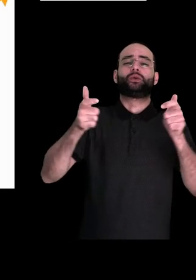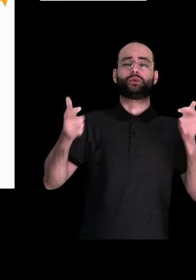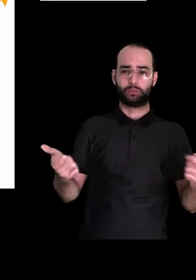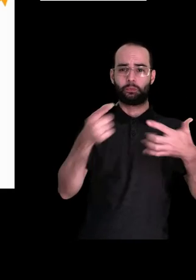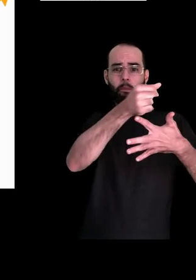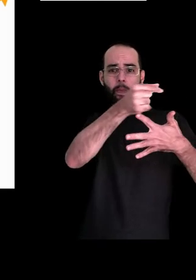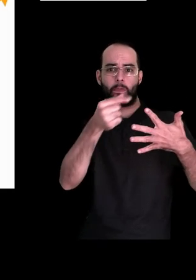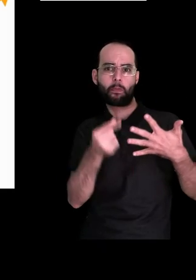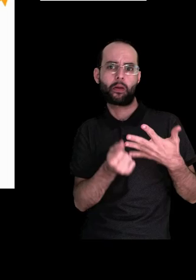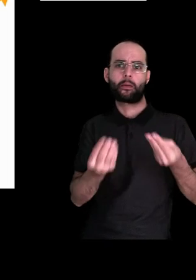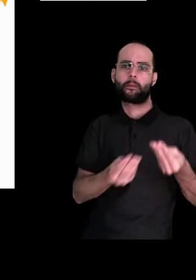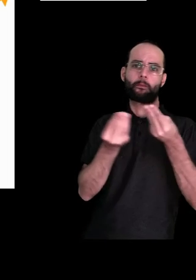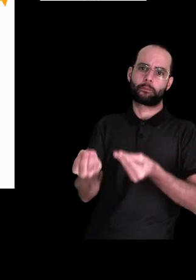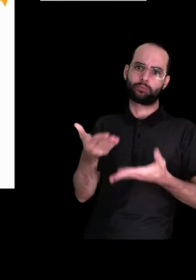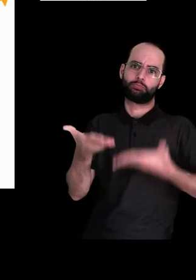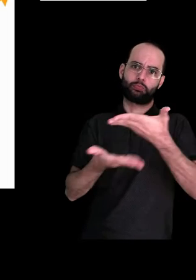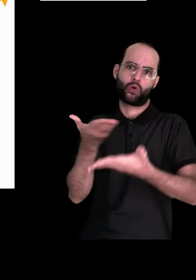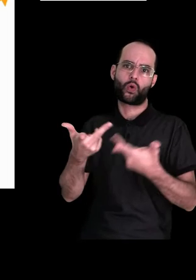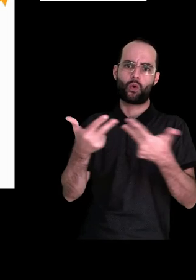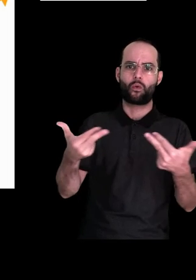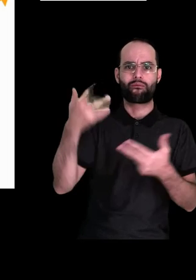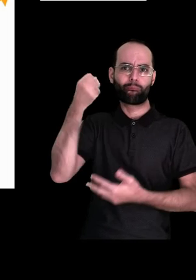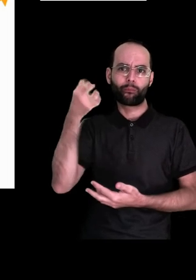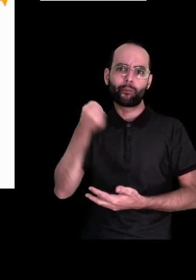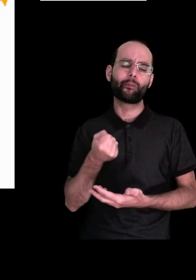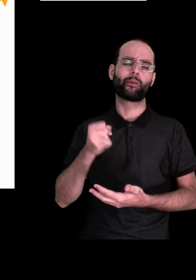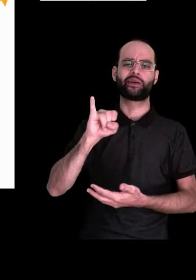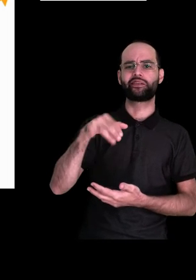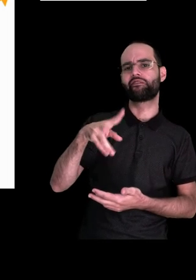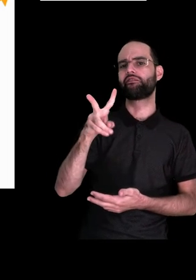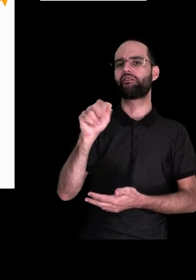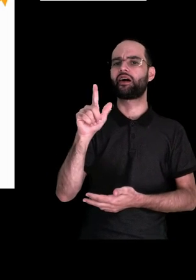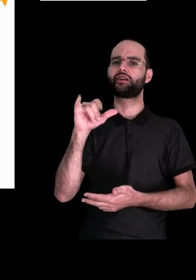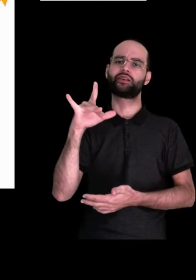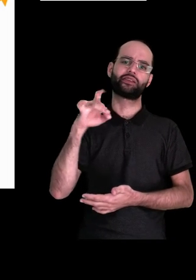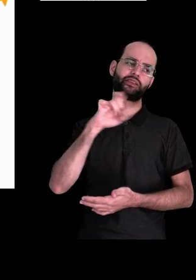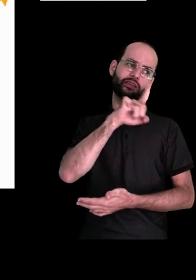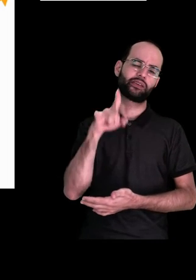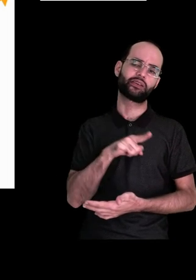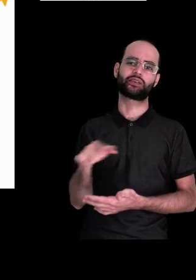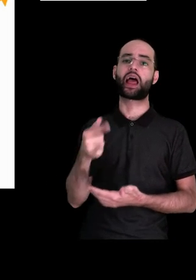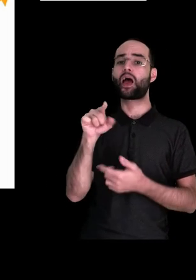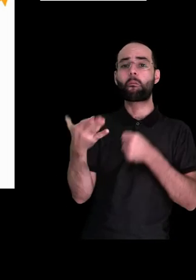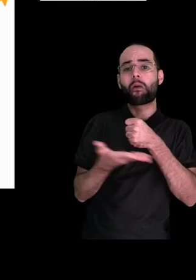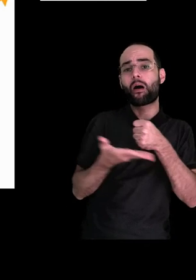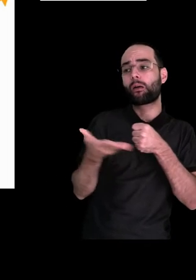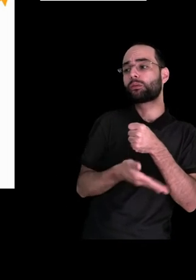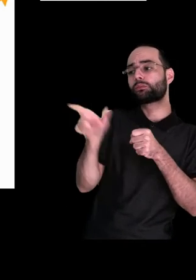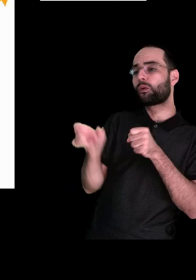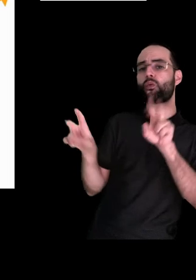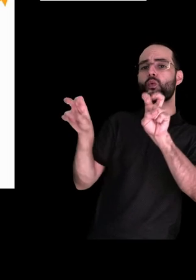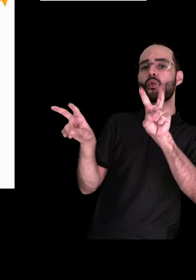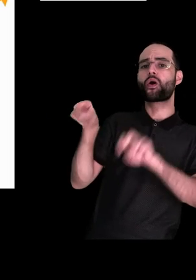assistance and/or disability benefits are conditioned to be labeled as unable to work or an income